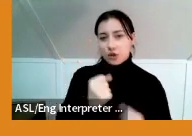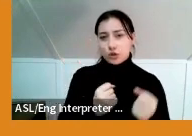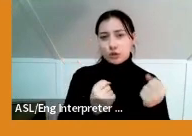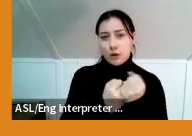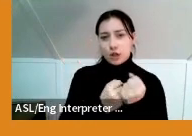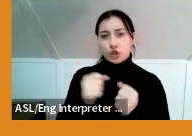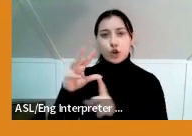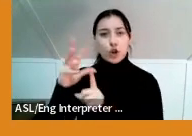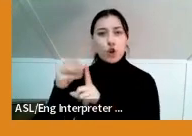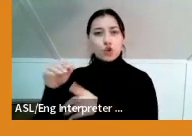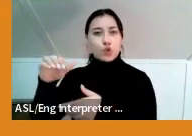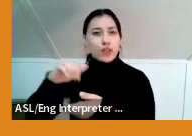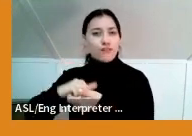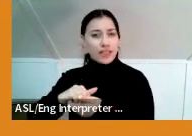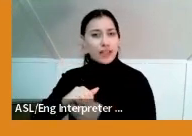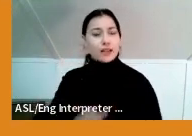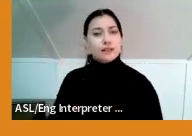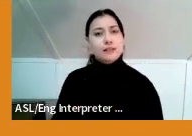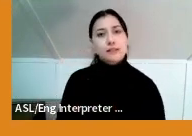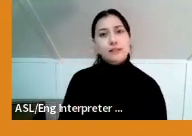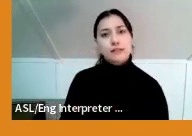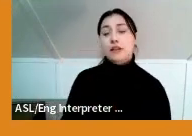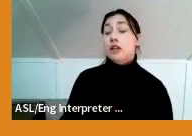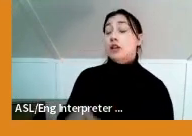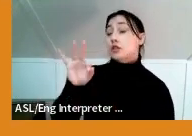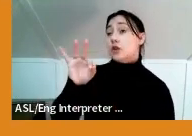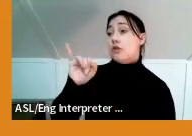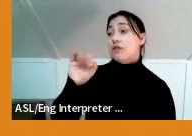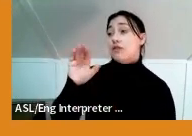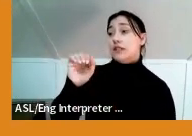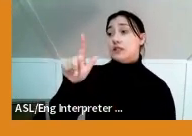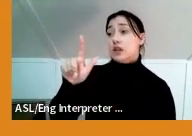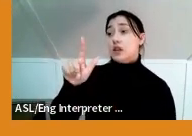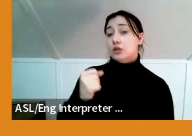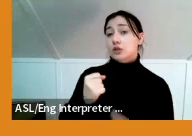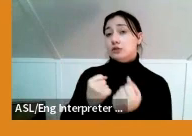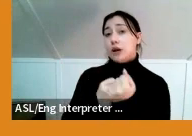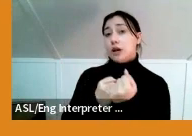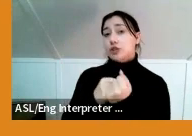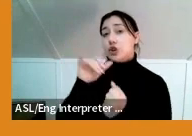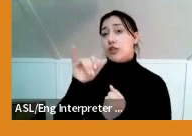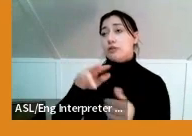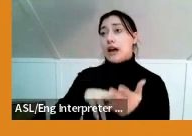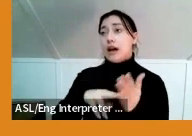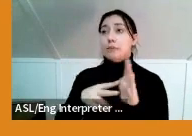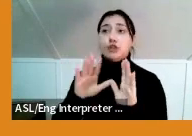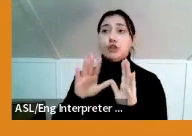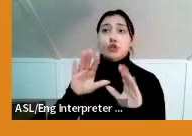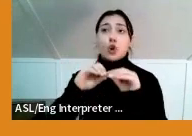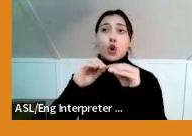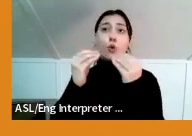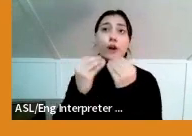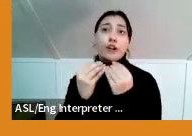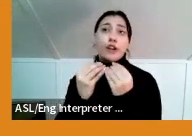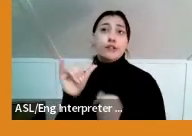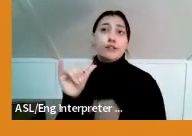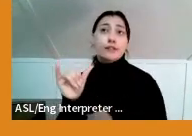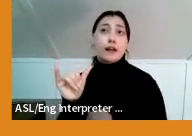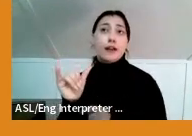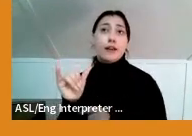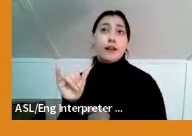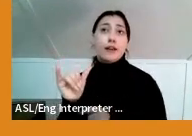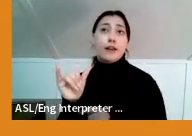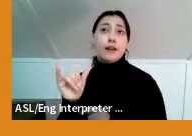Okay. So a fiscal sponsor is an organization that